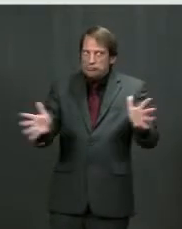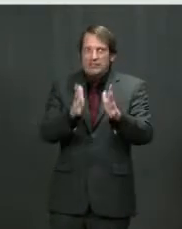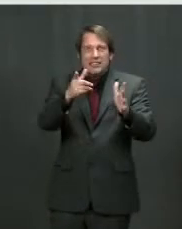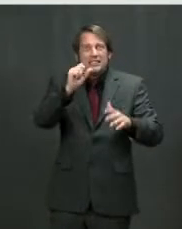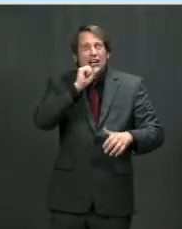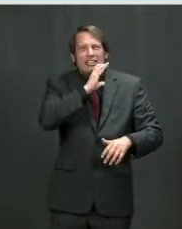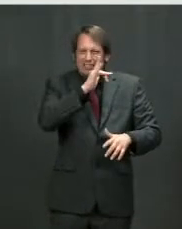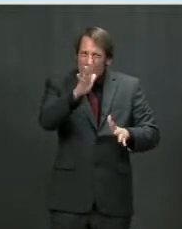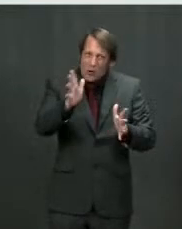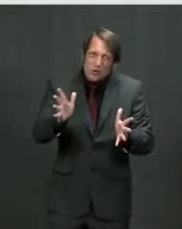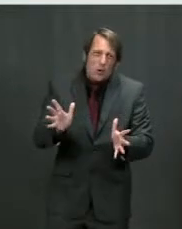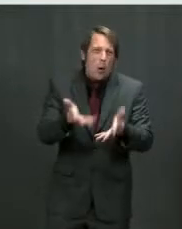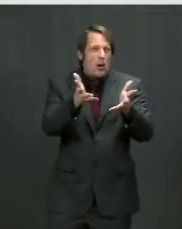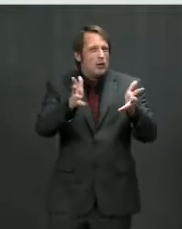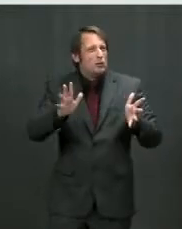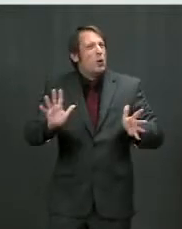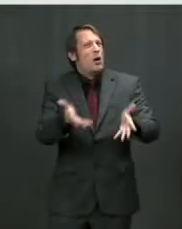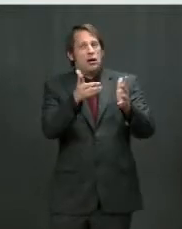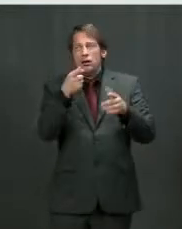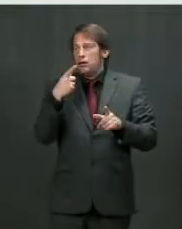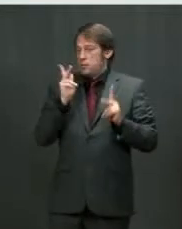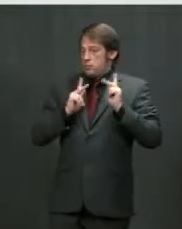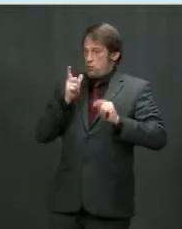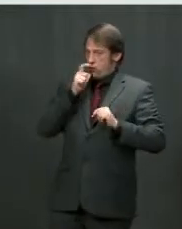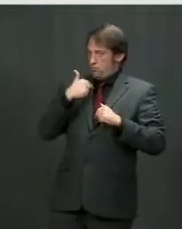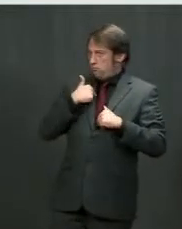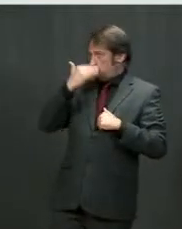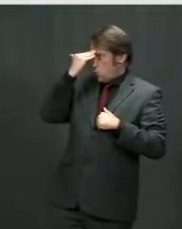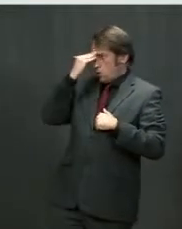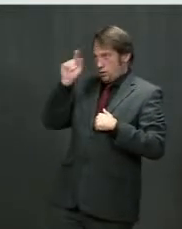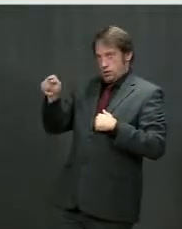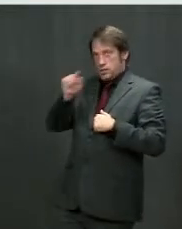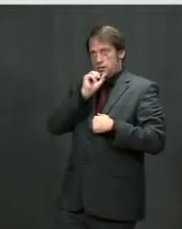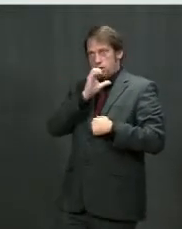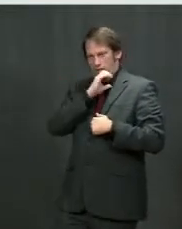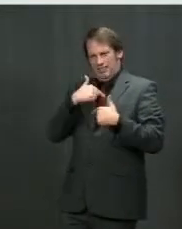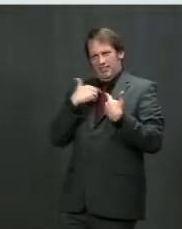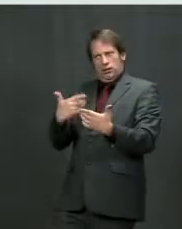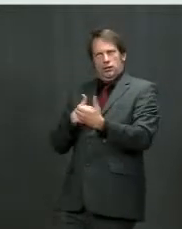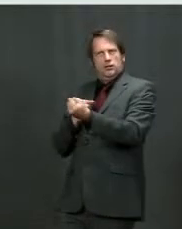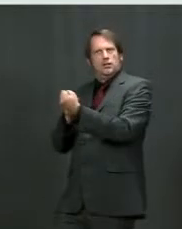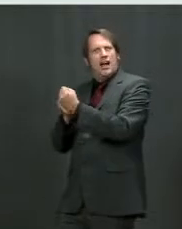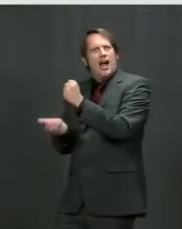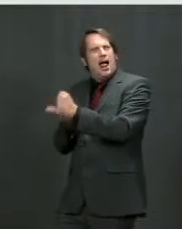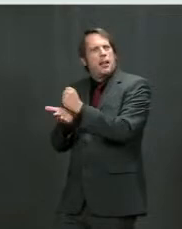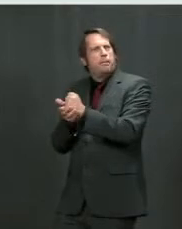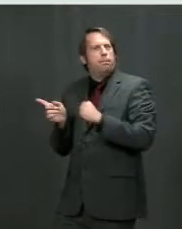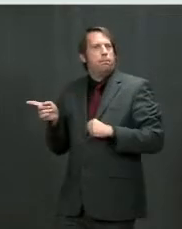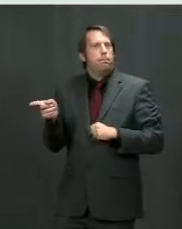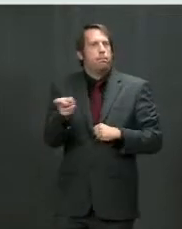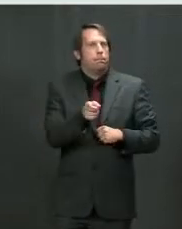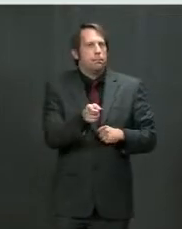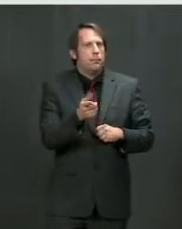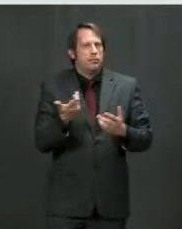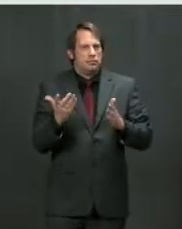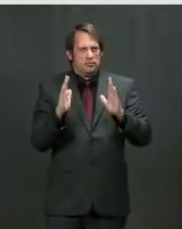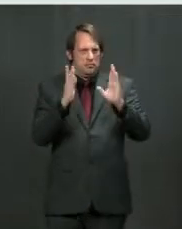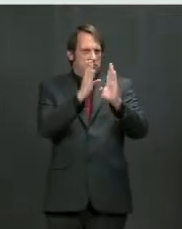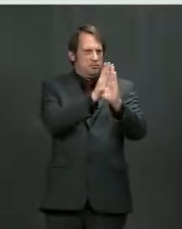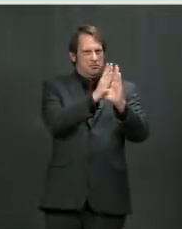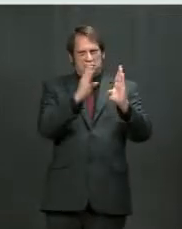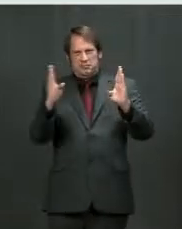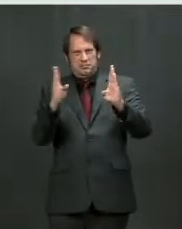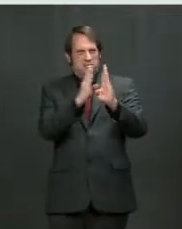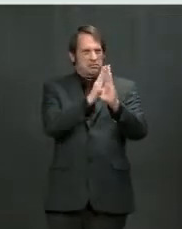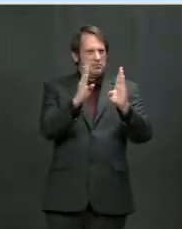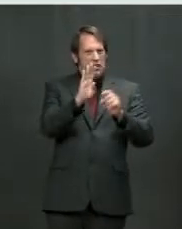to help them get vaccinated right now. We are in, between 40 and 45%